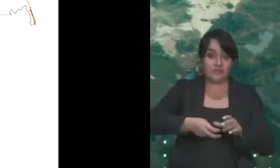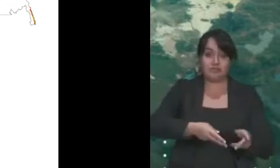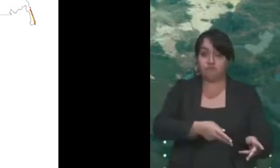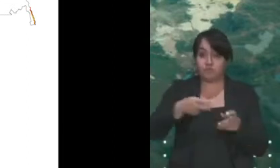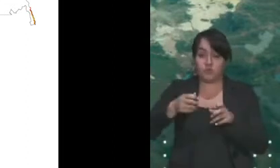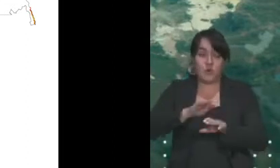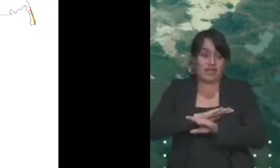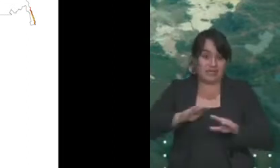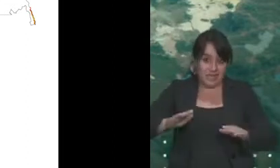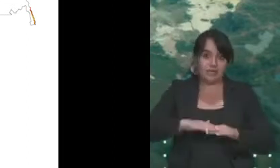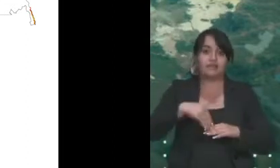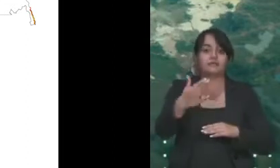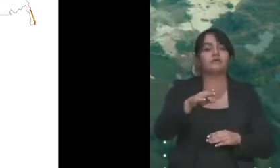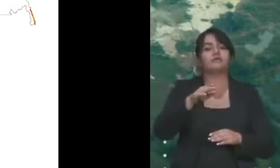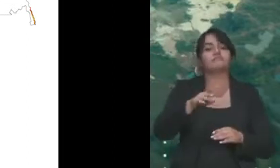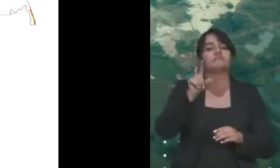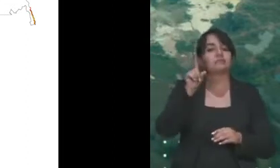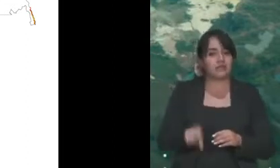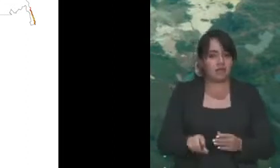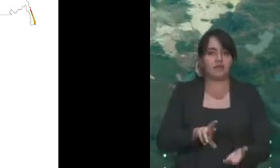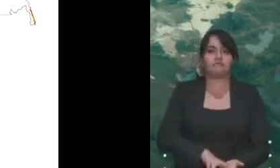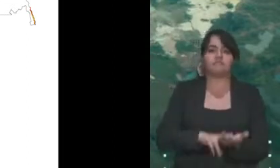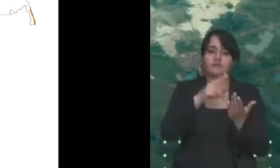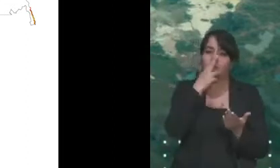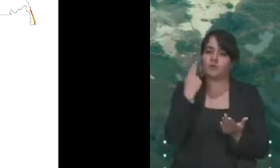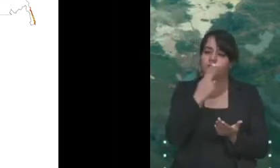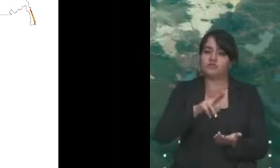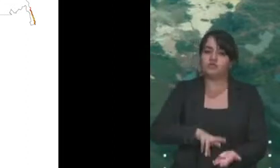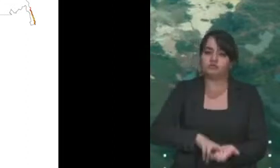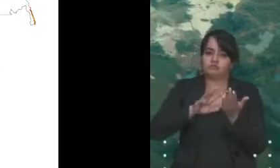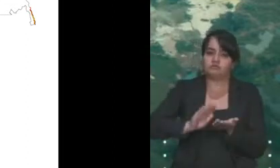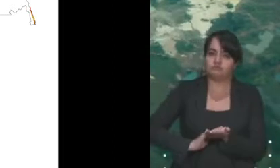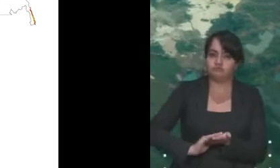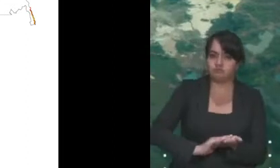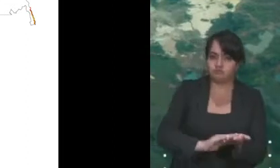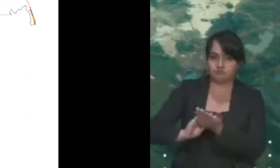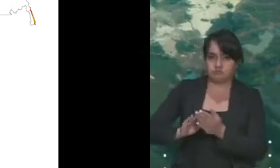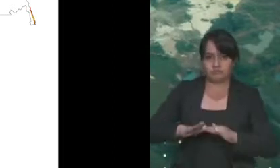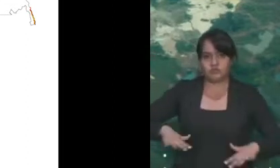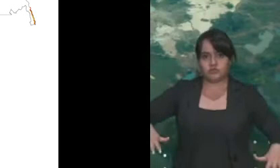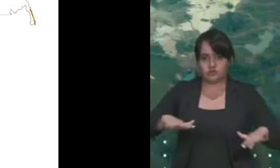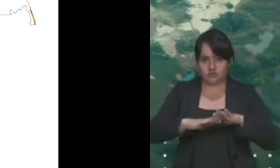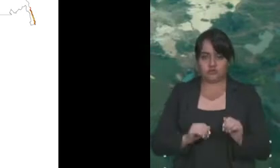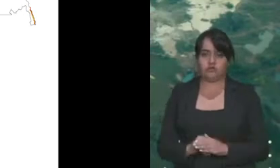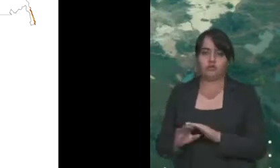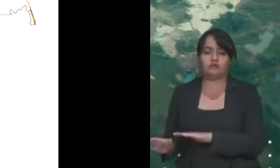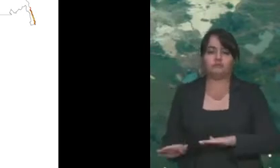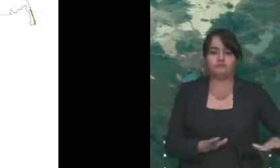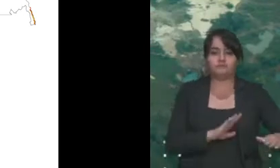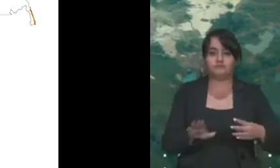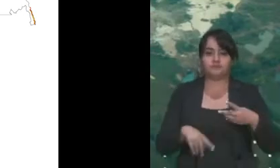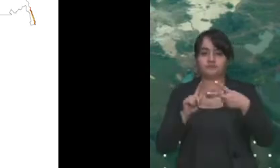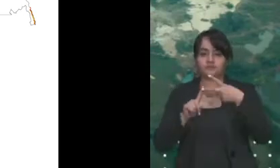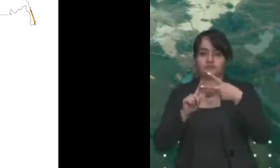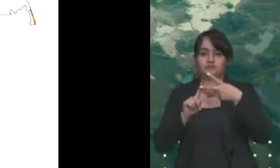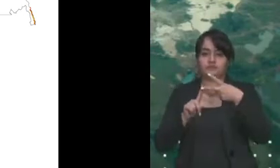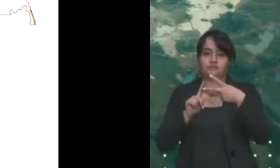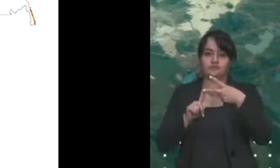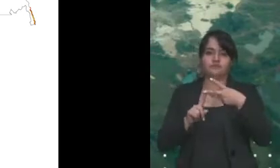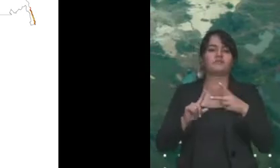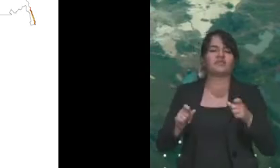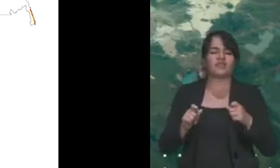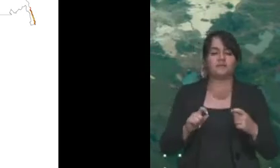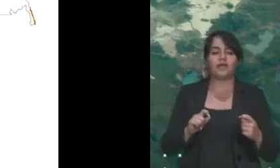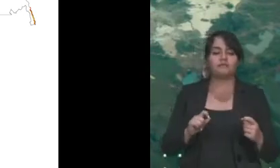continue with a process of recovering the zones that they intervene. The second category that we find here refers to